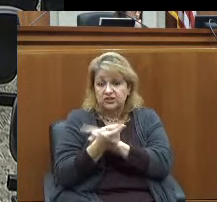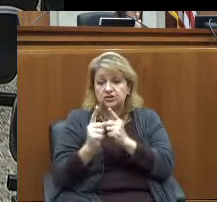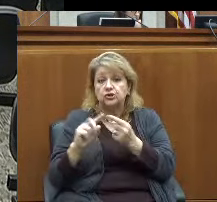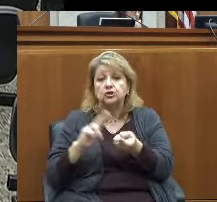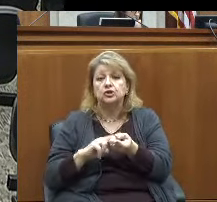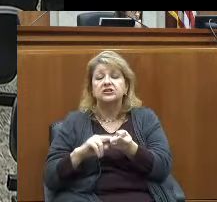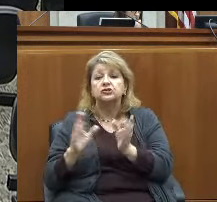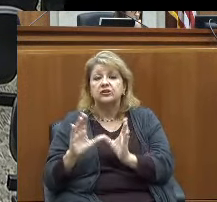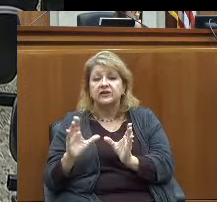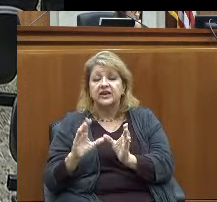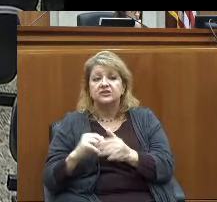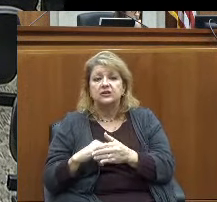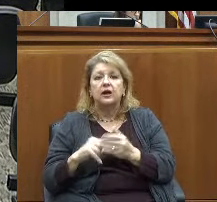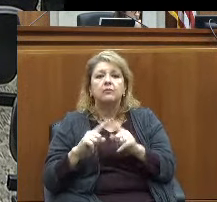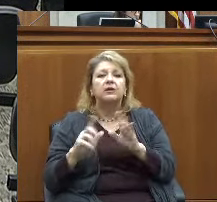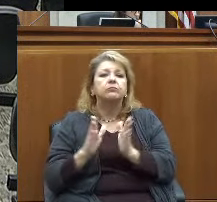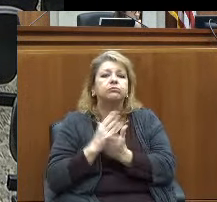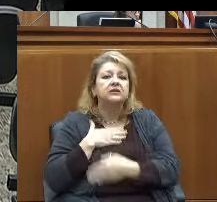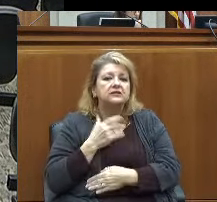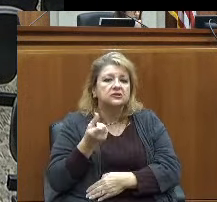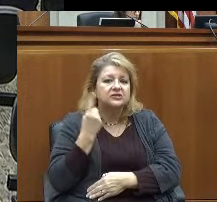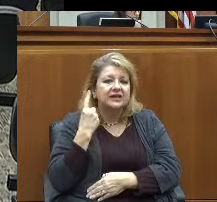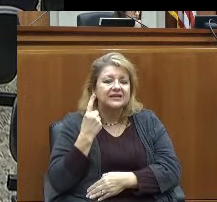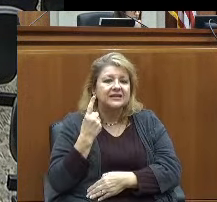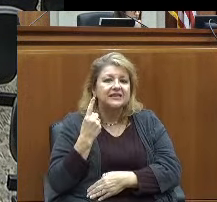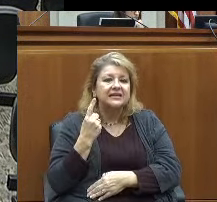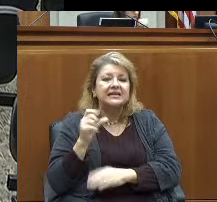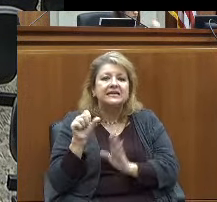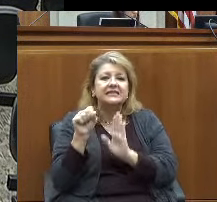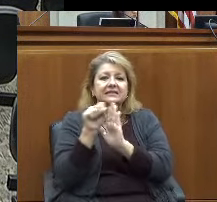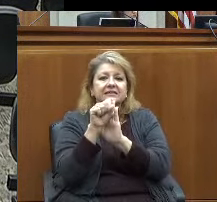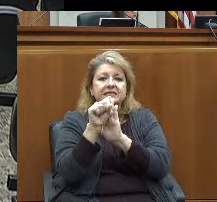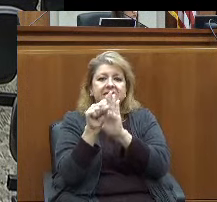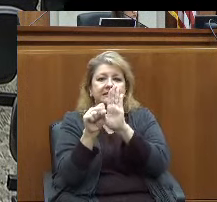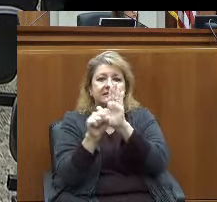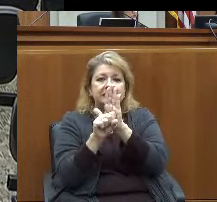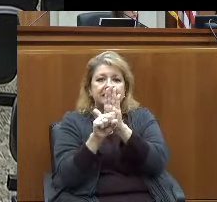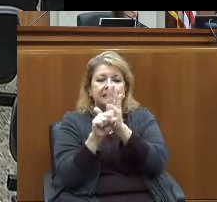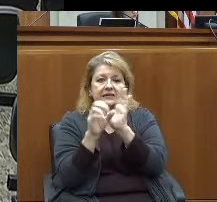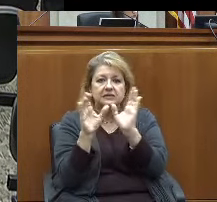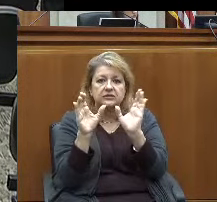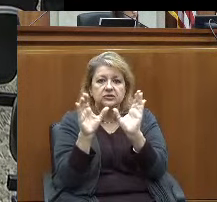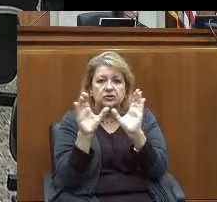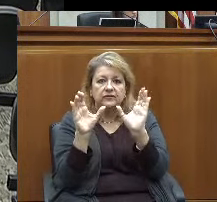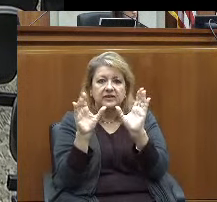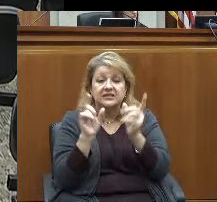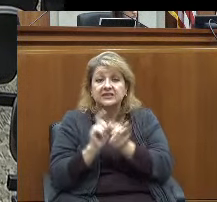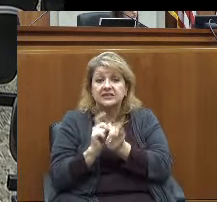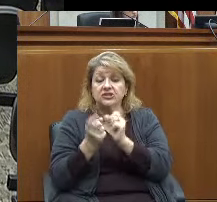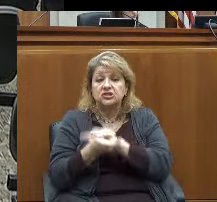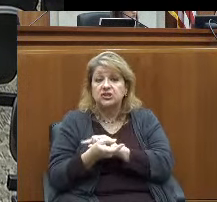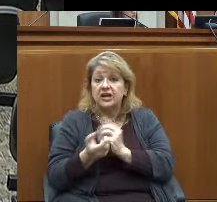nursing certification, but please note that I said state certification. This proposed change has nothing to